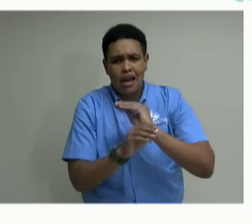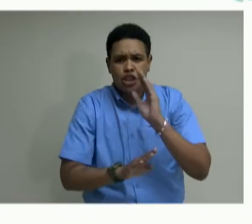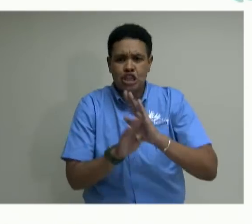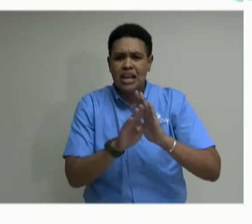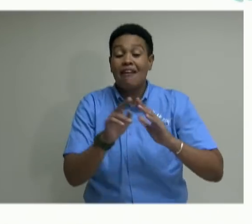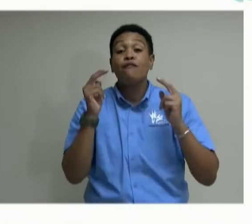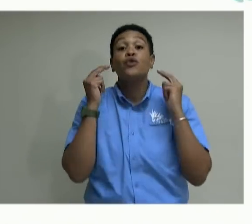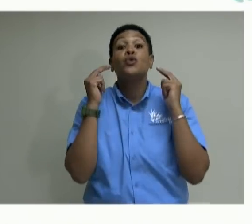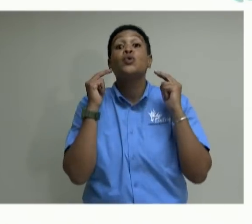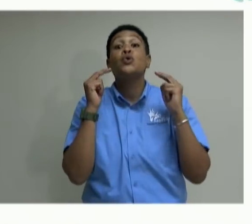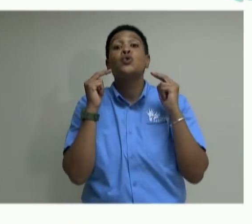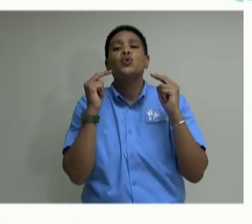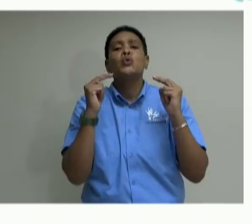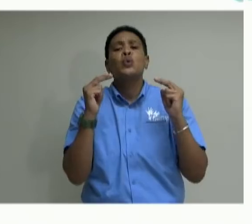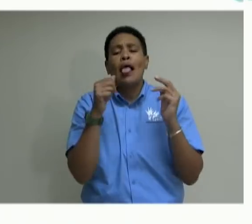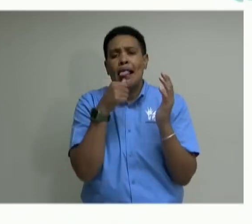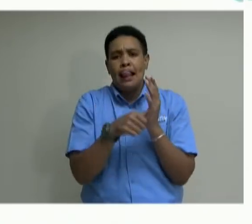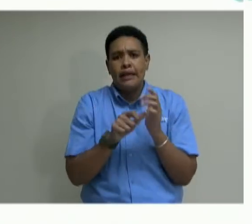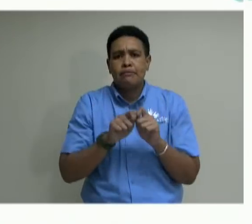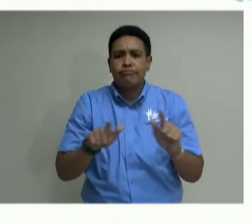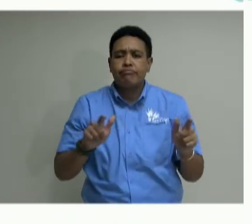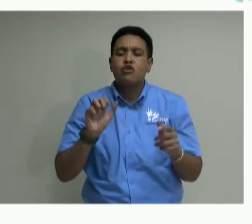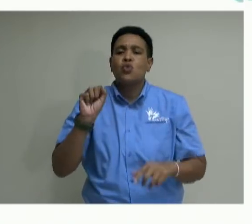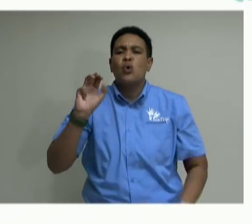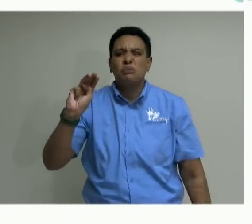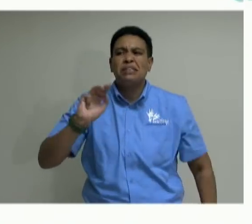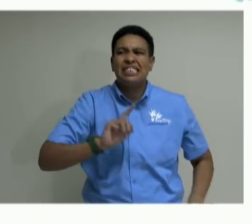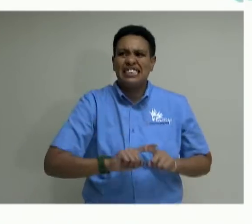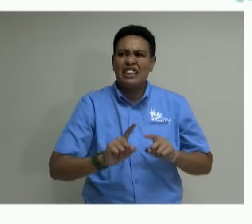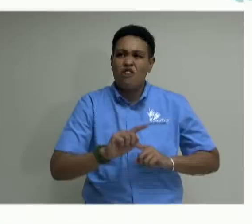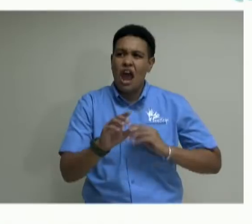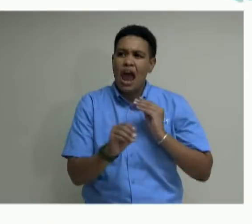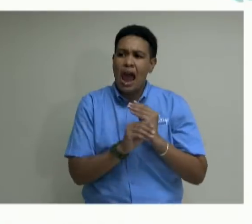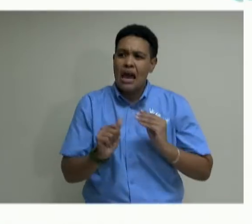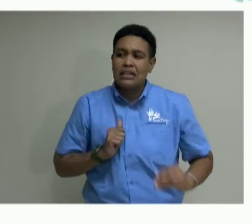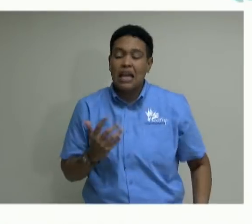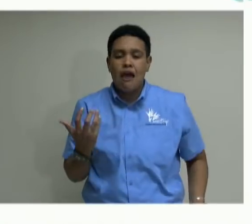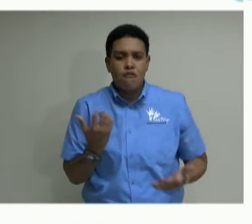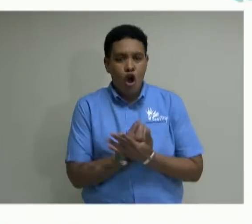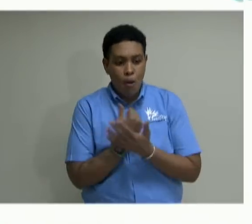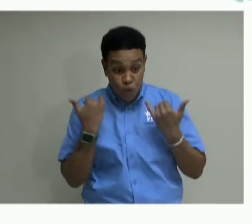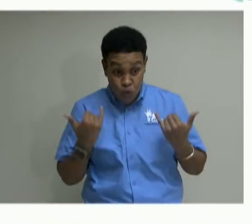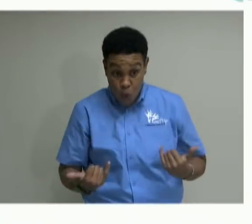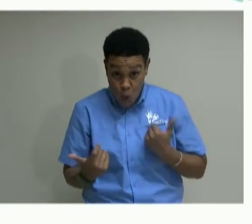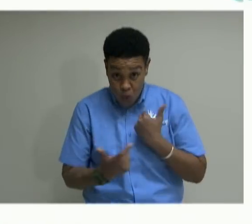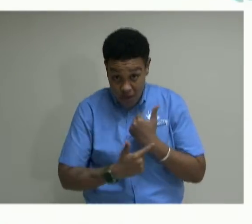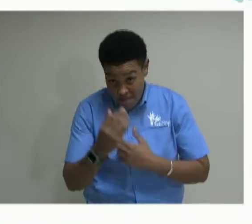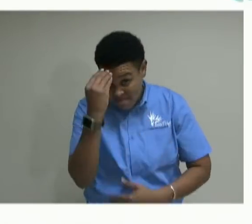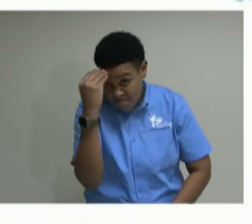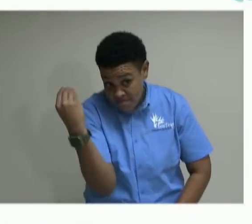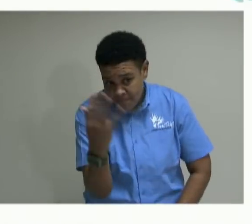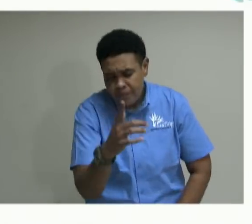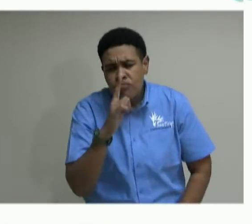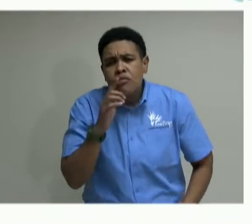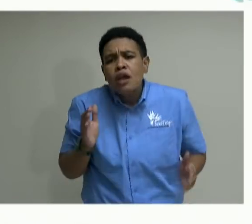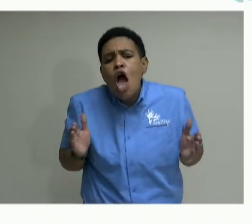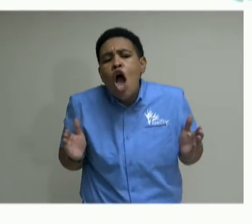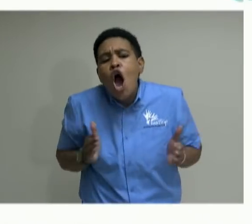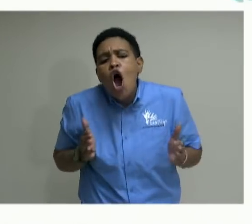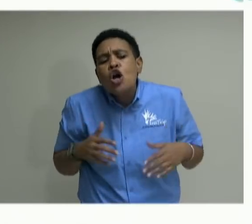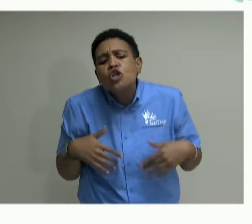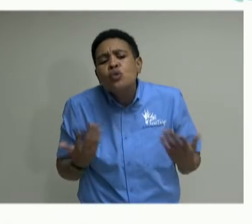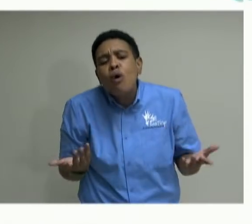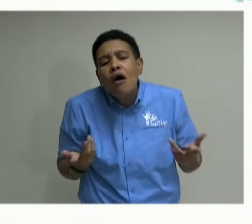newsletter, publication, social media. And I just want to take the opportunity at this time to just encourage